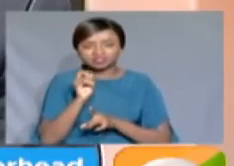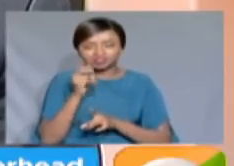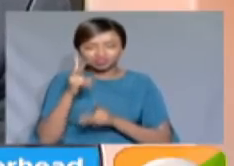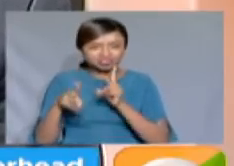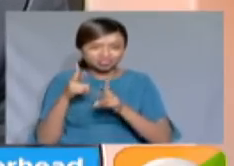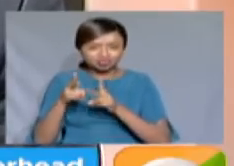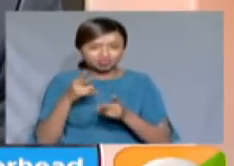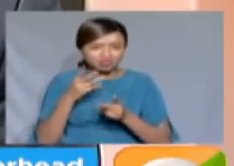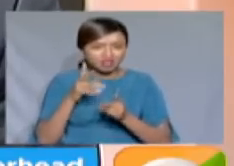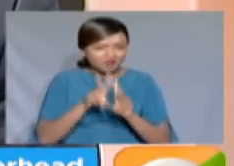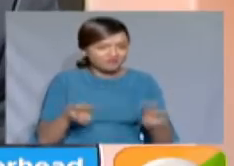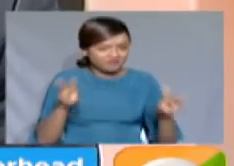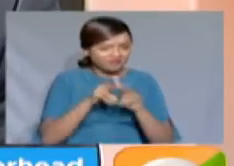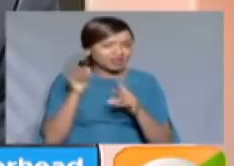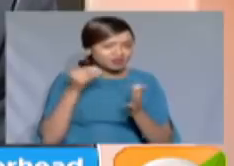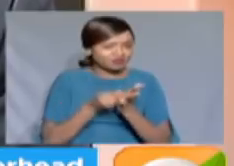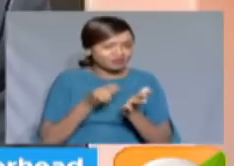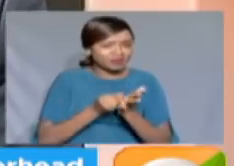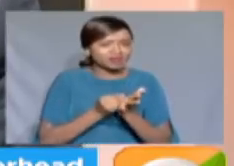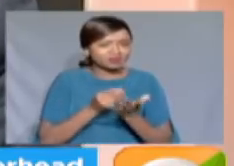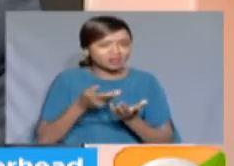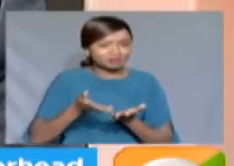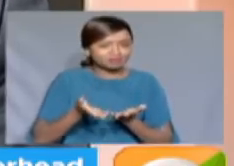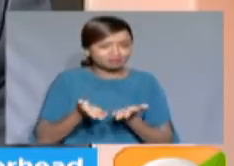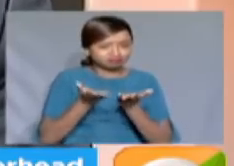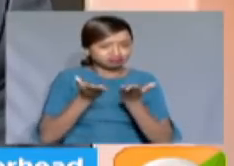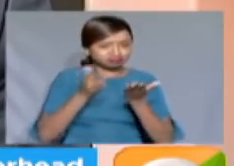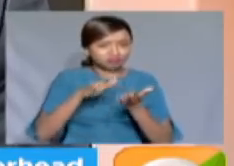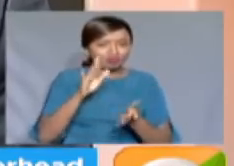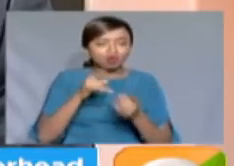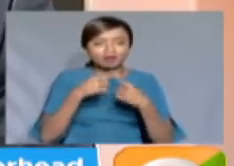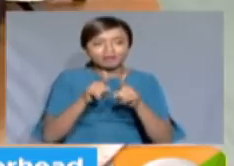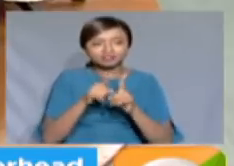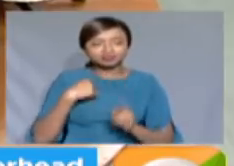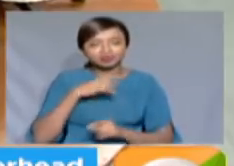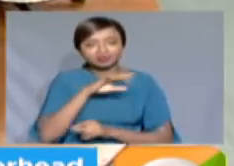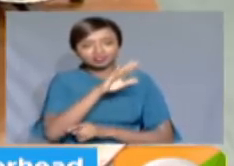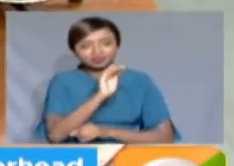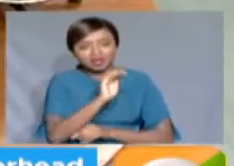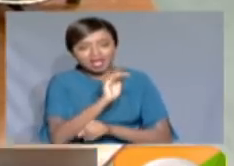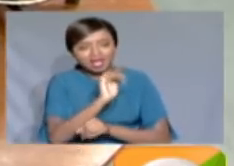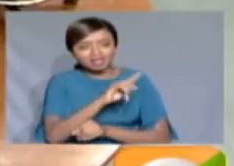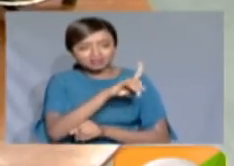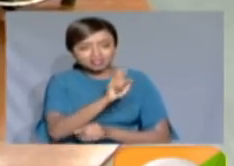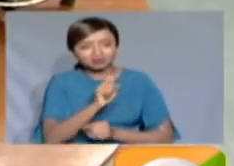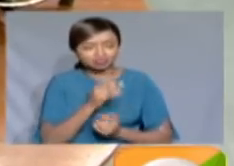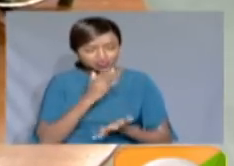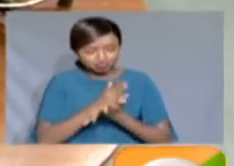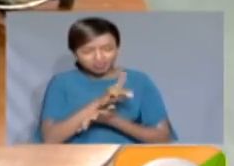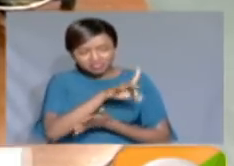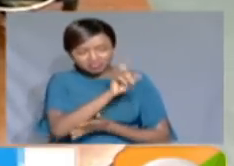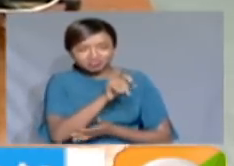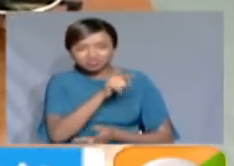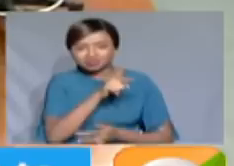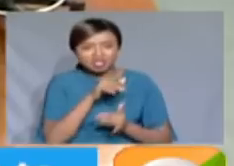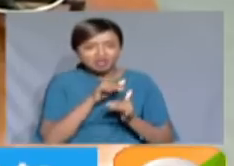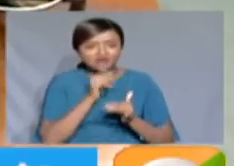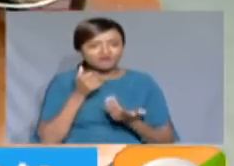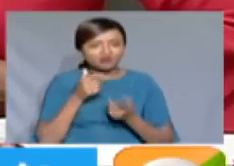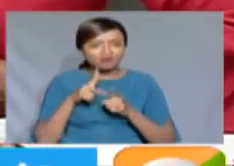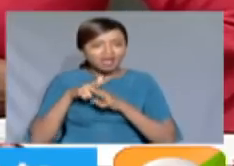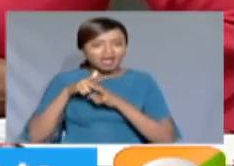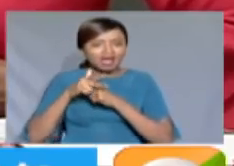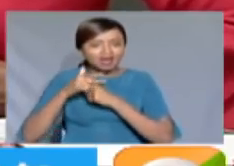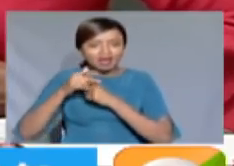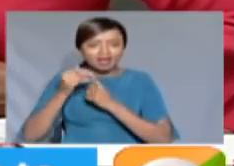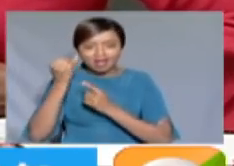Uh-huh. And therefore the rate that we are talking about now. Okay. I'd like to ask a question, and this is something that has been posed by an architect known as